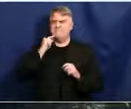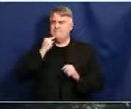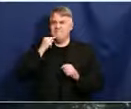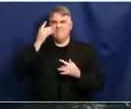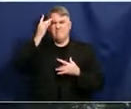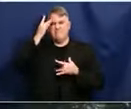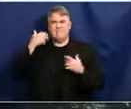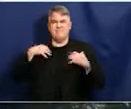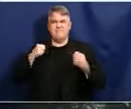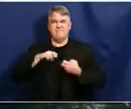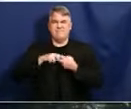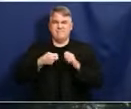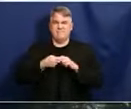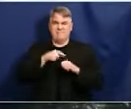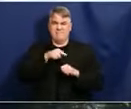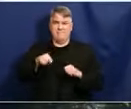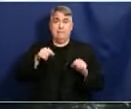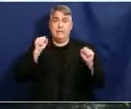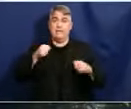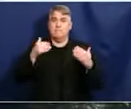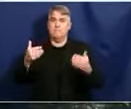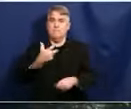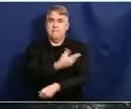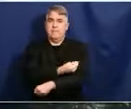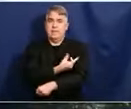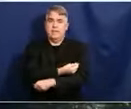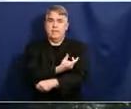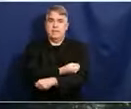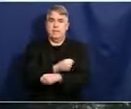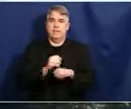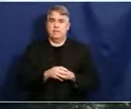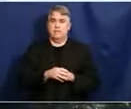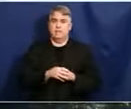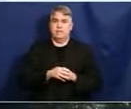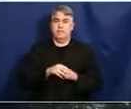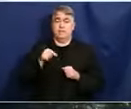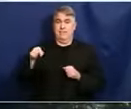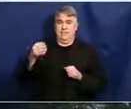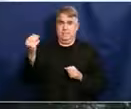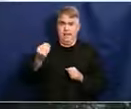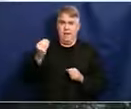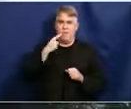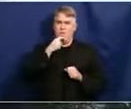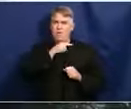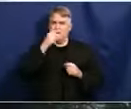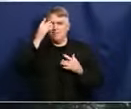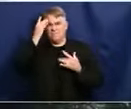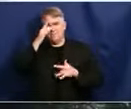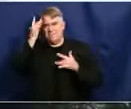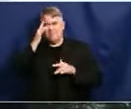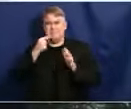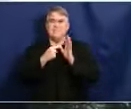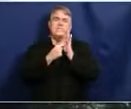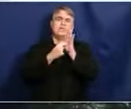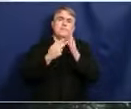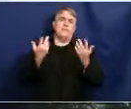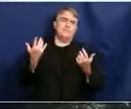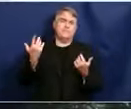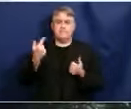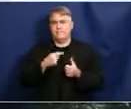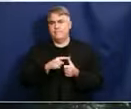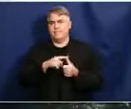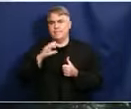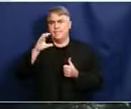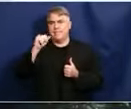doing that on the 15th. On our website, you can see a list of some of the conditions that are eligible: cancer, chronic kidney disease, chronic